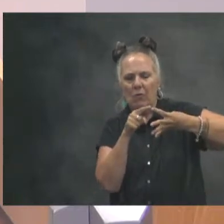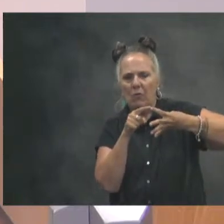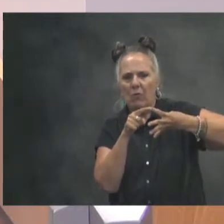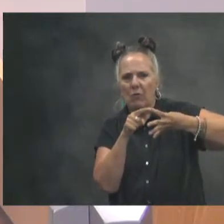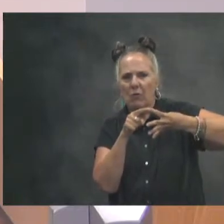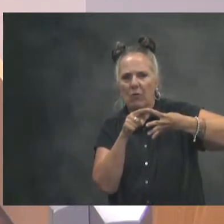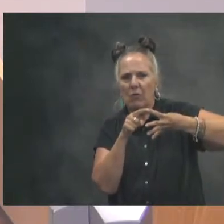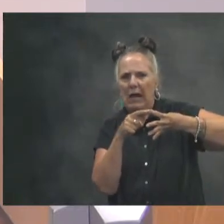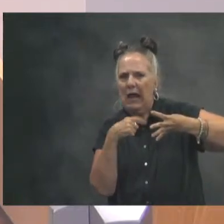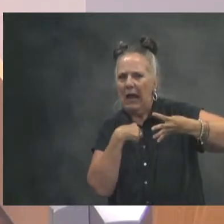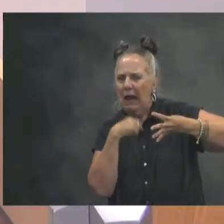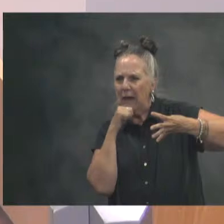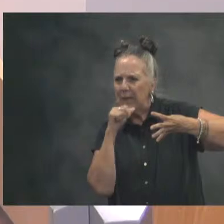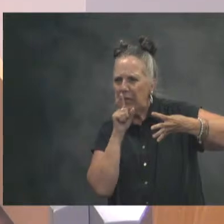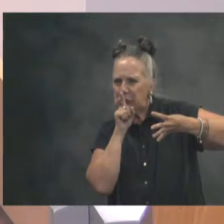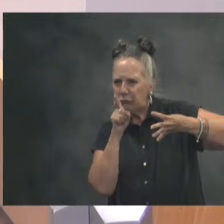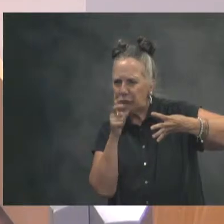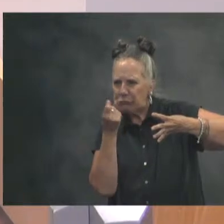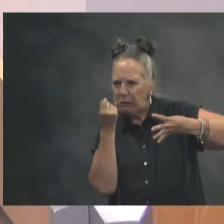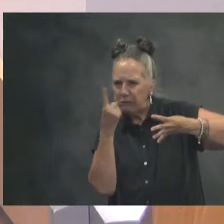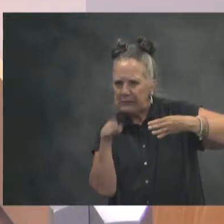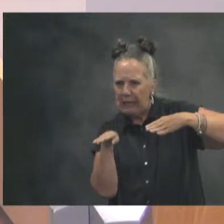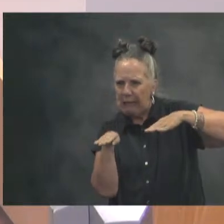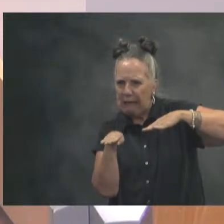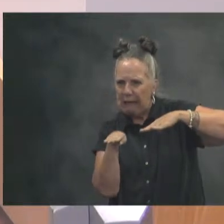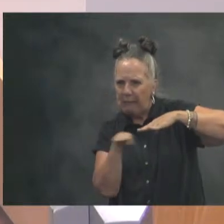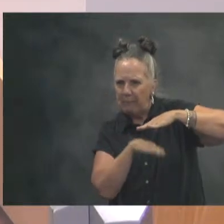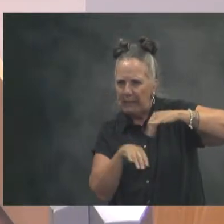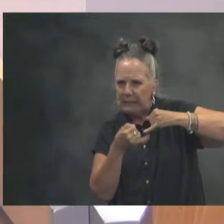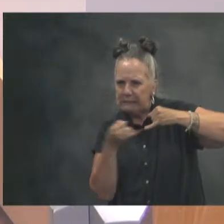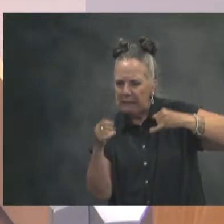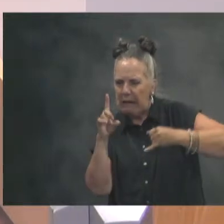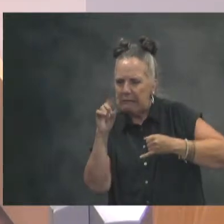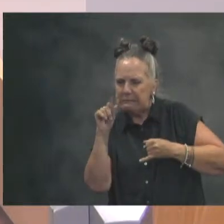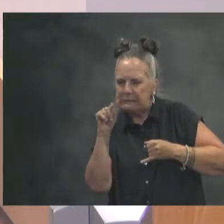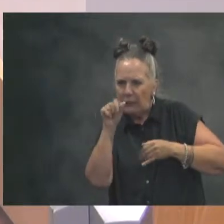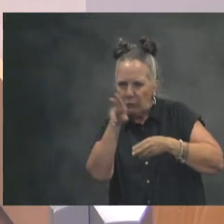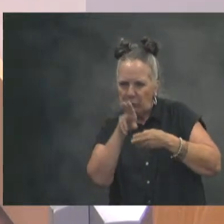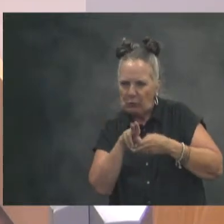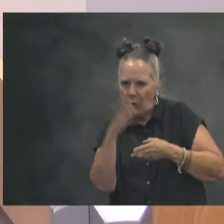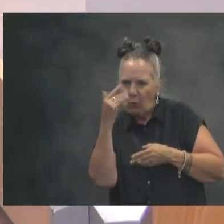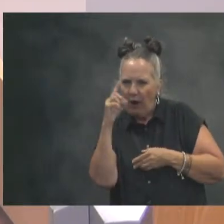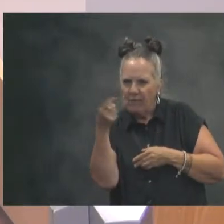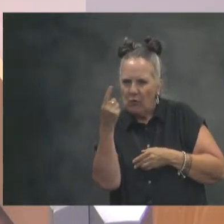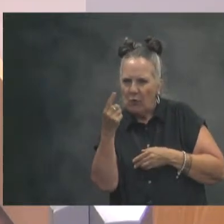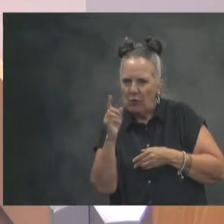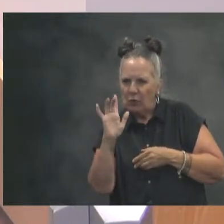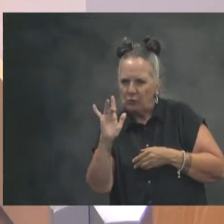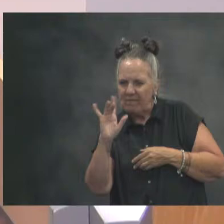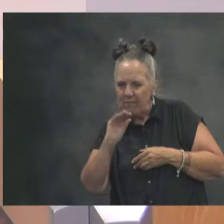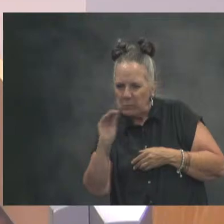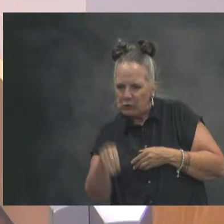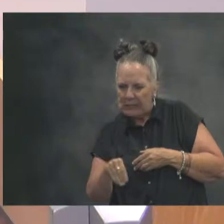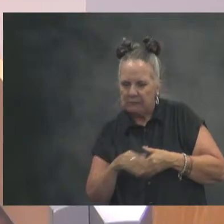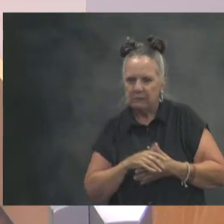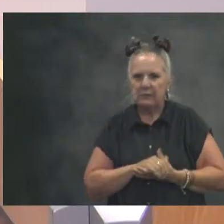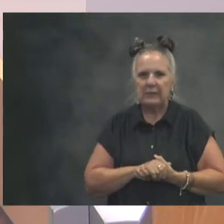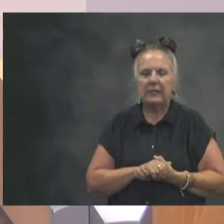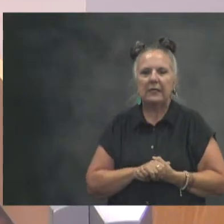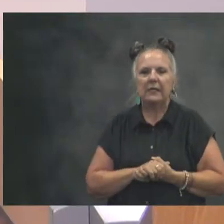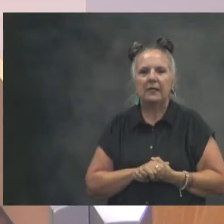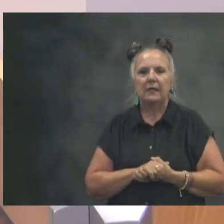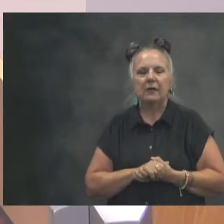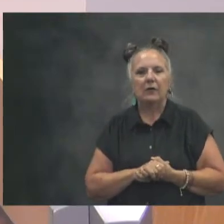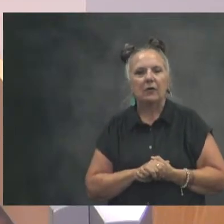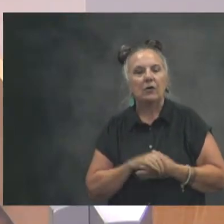I'm not sure I understand the baseline data that you're using and why it's only 25%. So